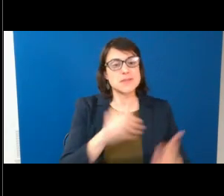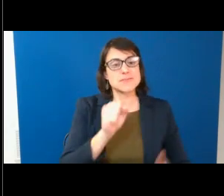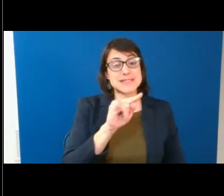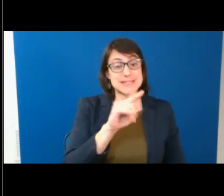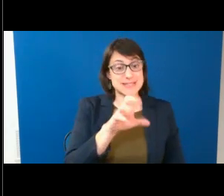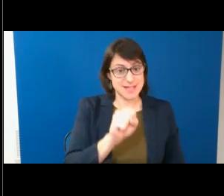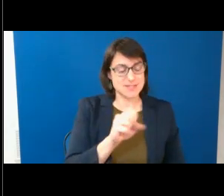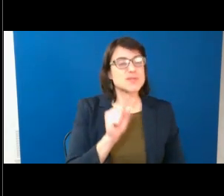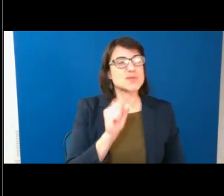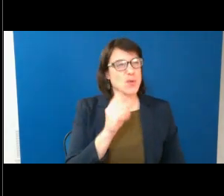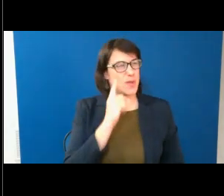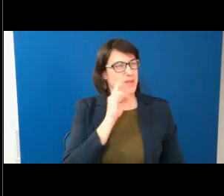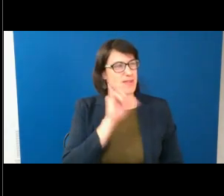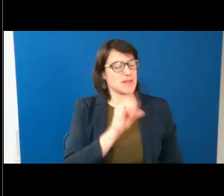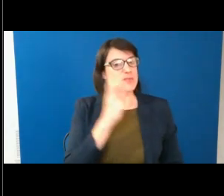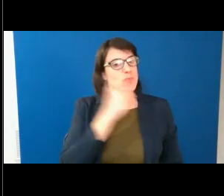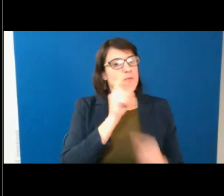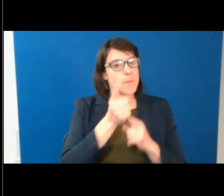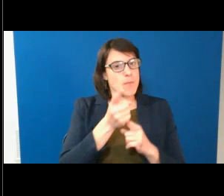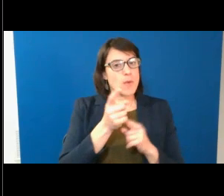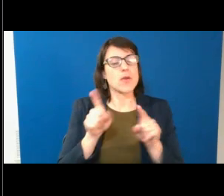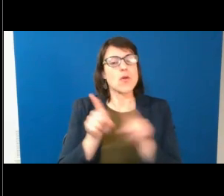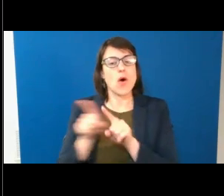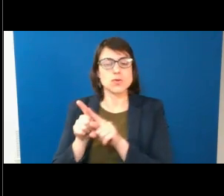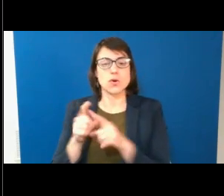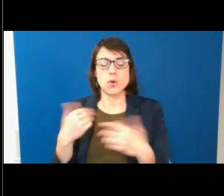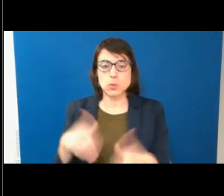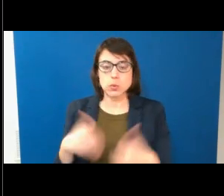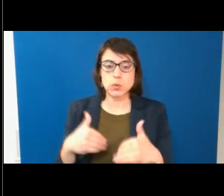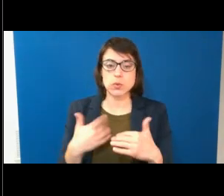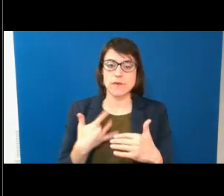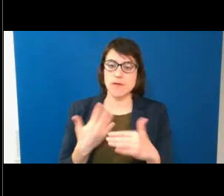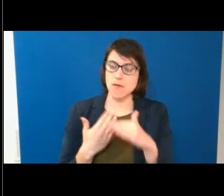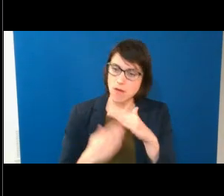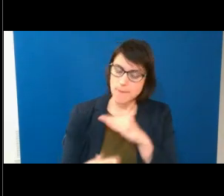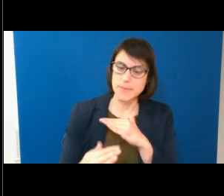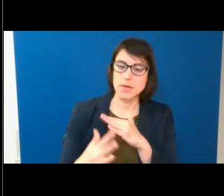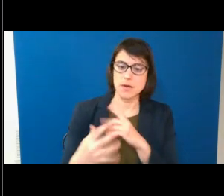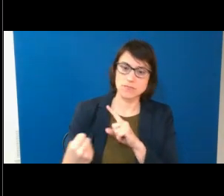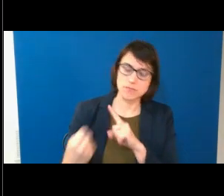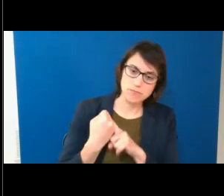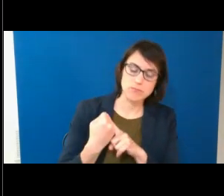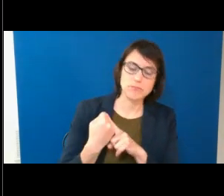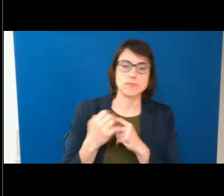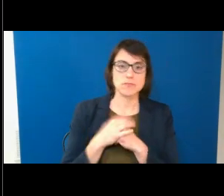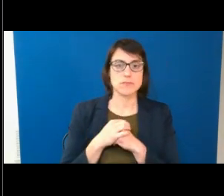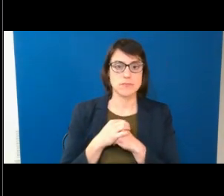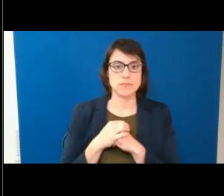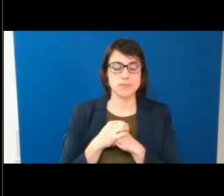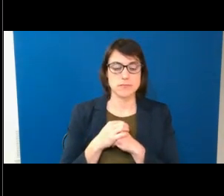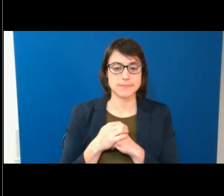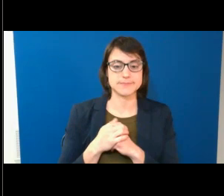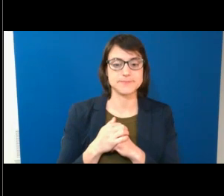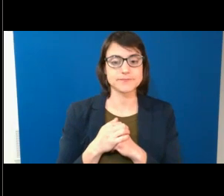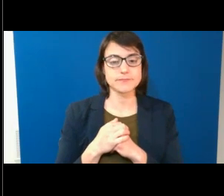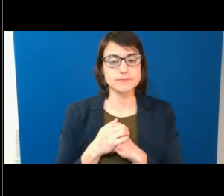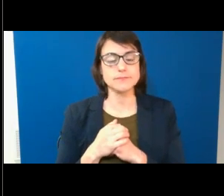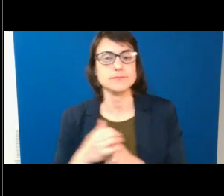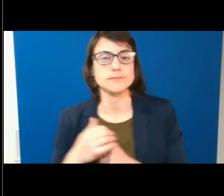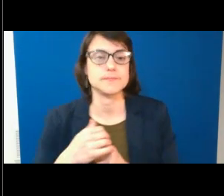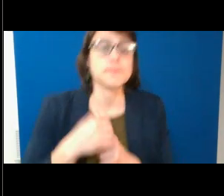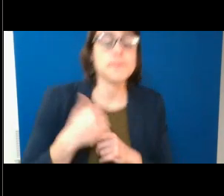beautiful moment, but it was also incredibly humbling and striking. Next slide. So we realized